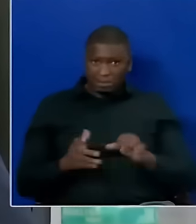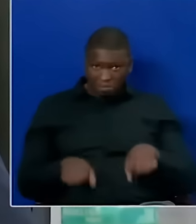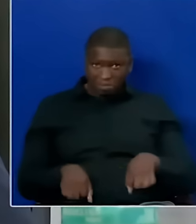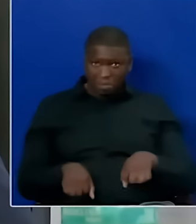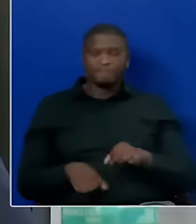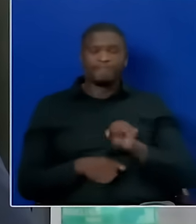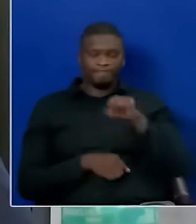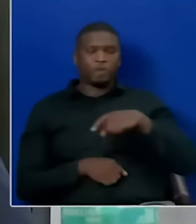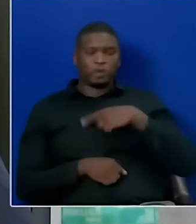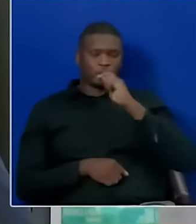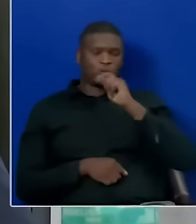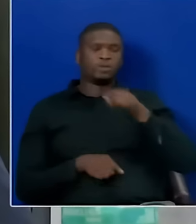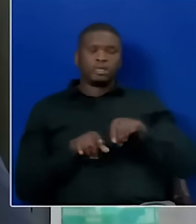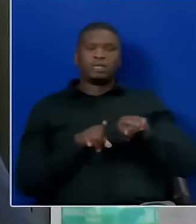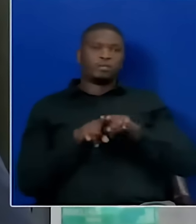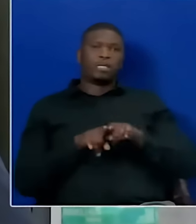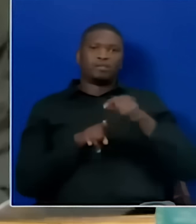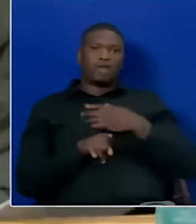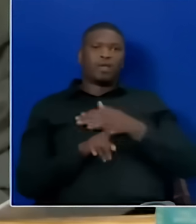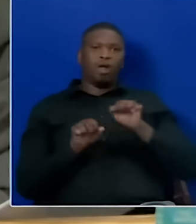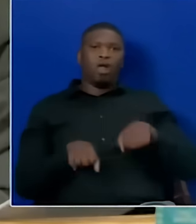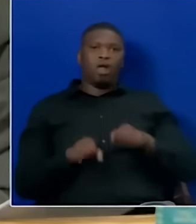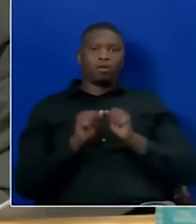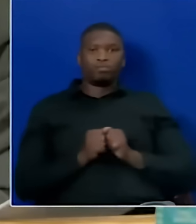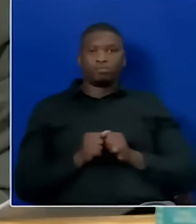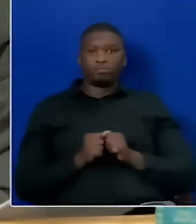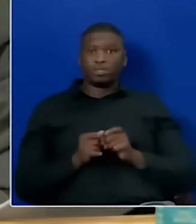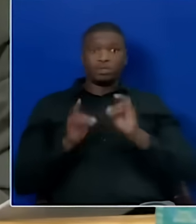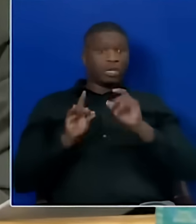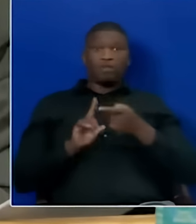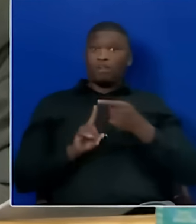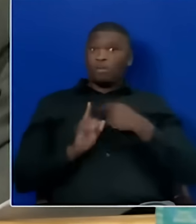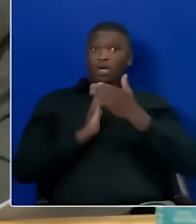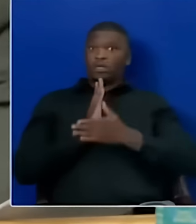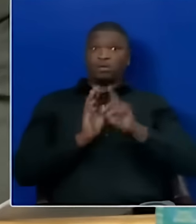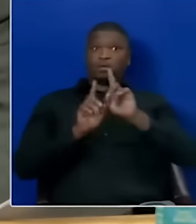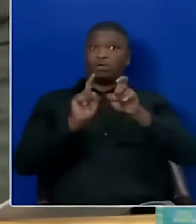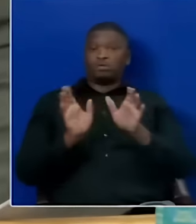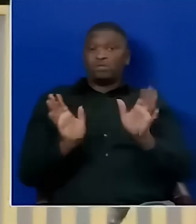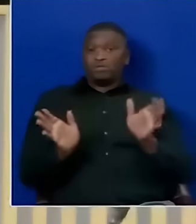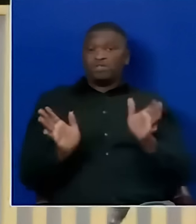agree. Chair, from my side, I have no further questions for the Brigadier.